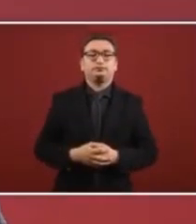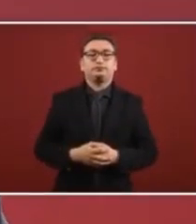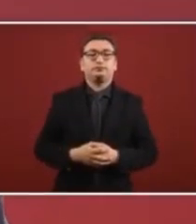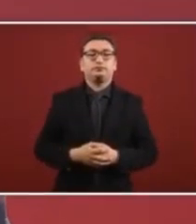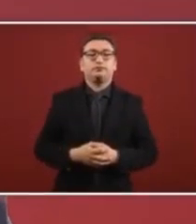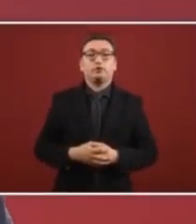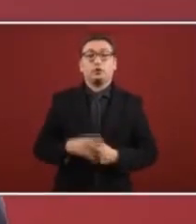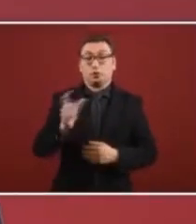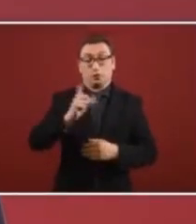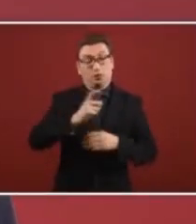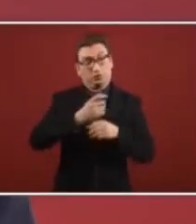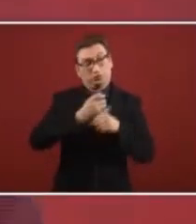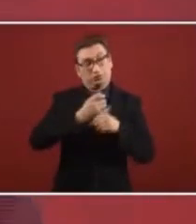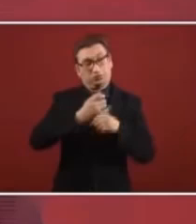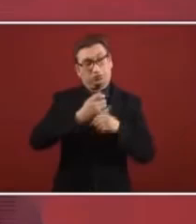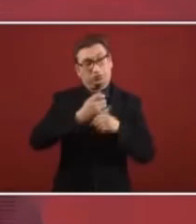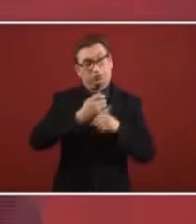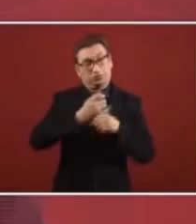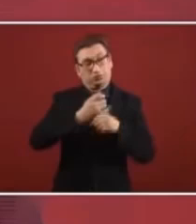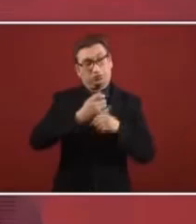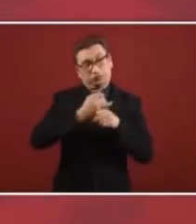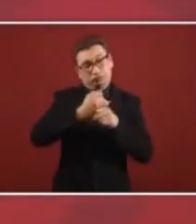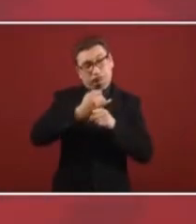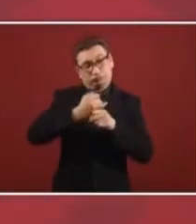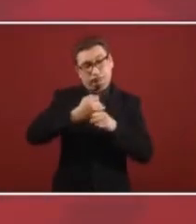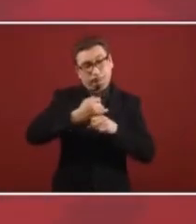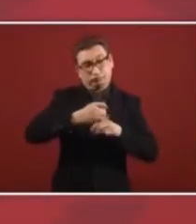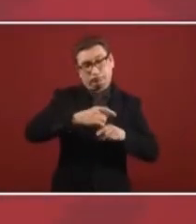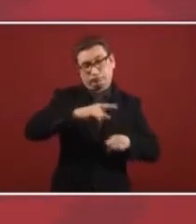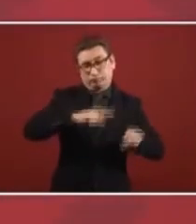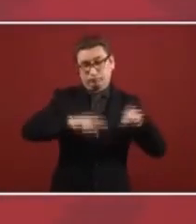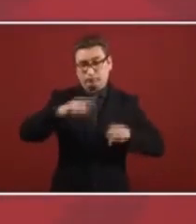esta medición in this measure,